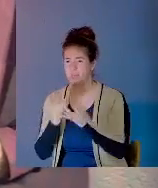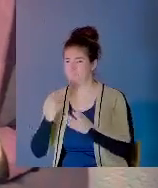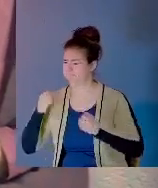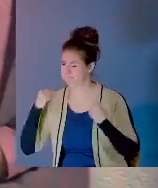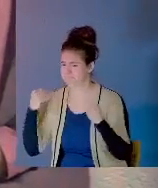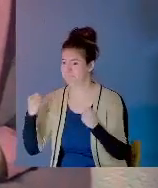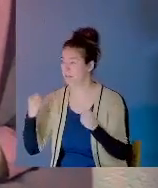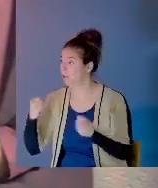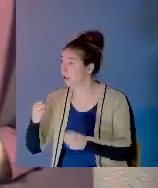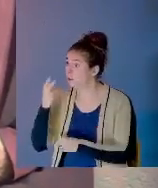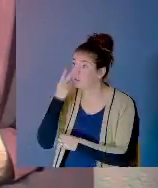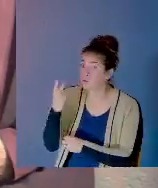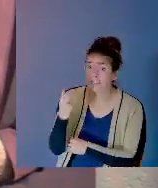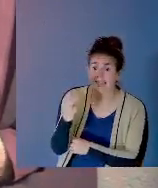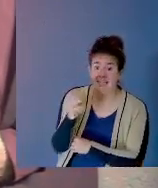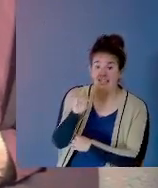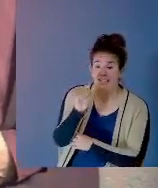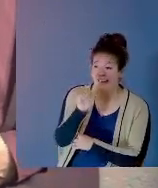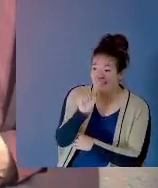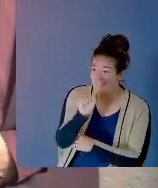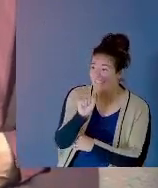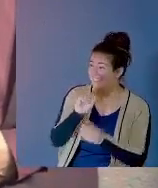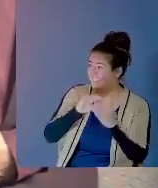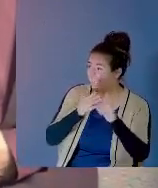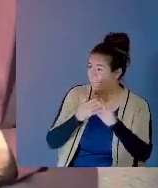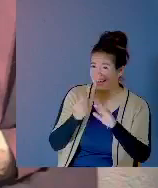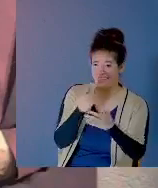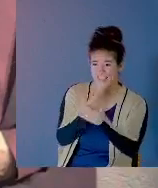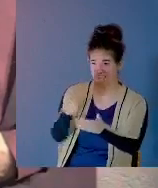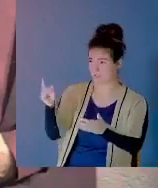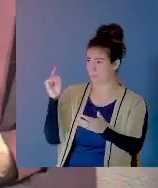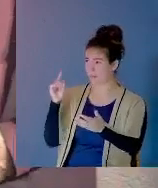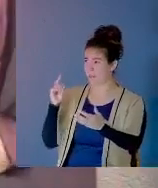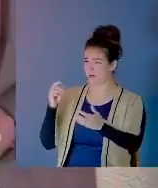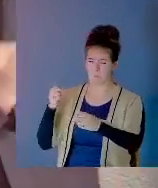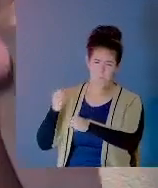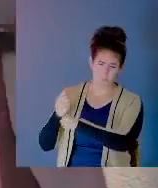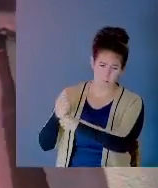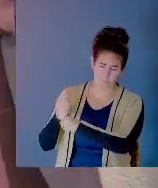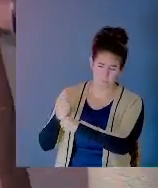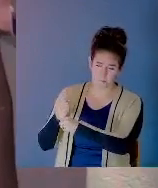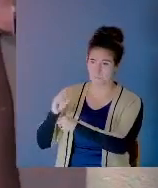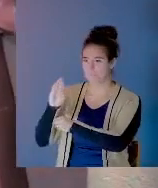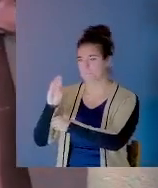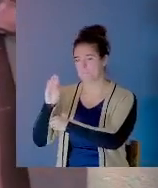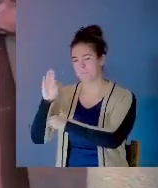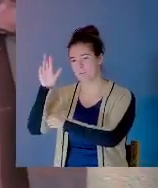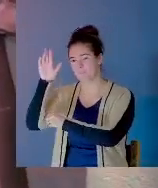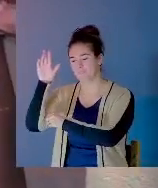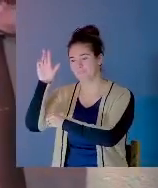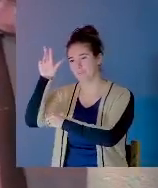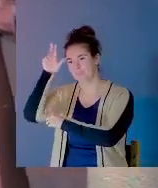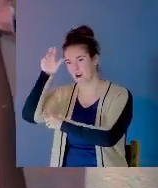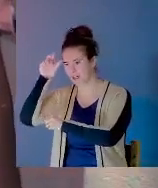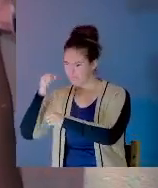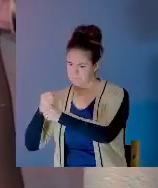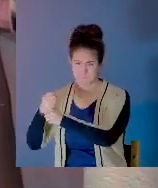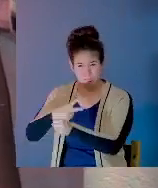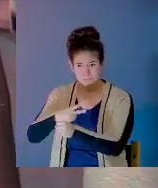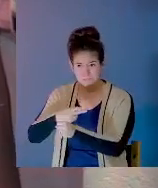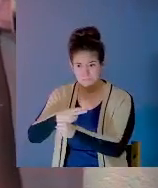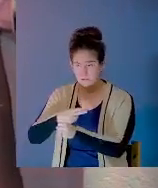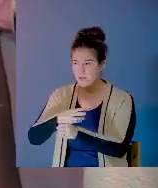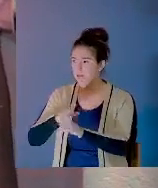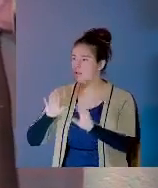that? But anyway, I want to share something. There was no way I was going to be a servant of